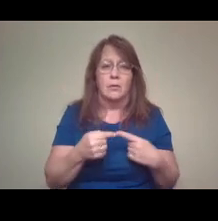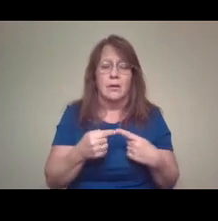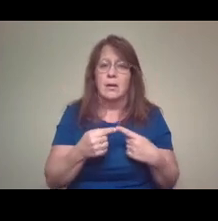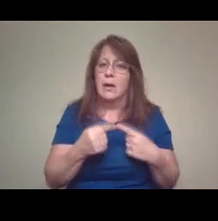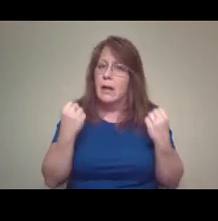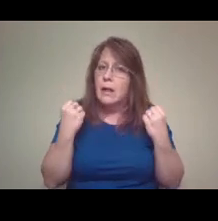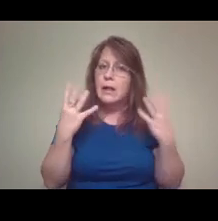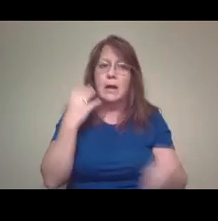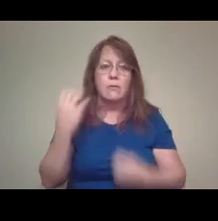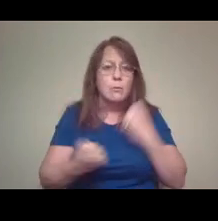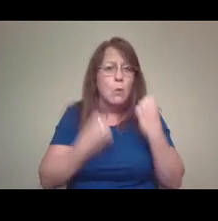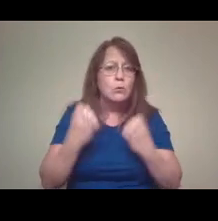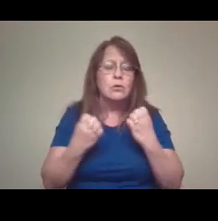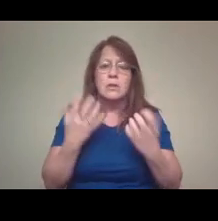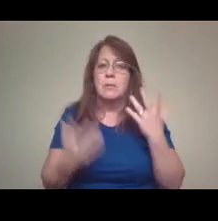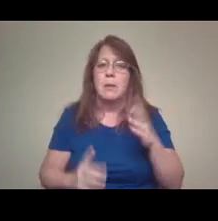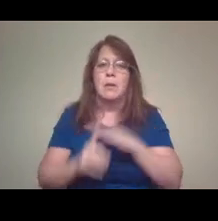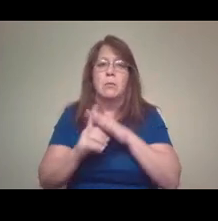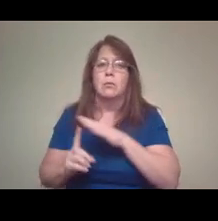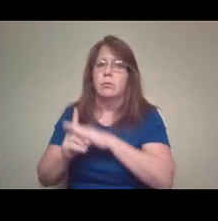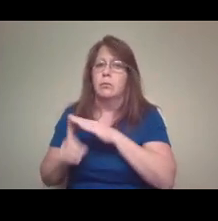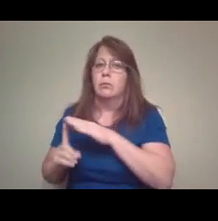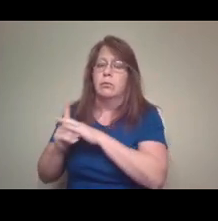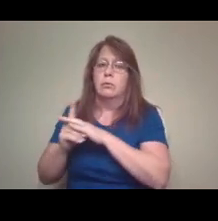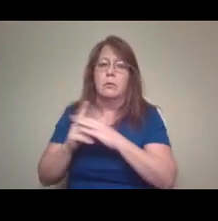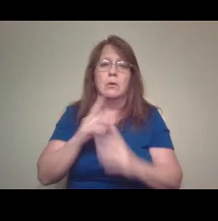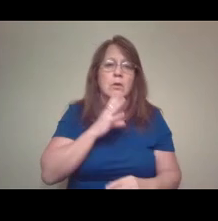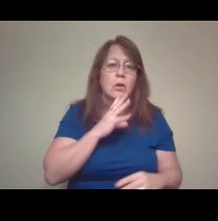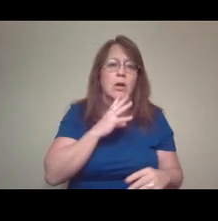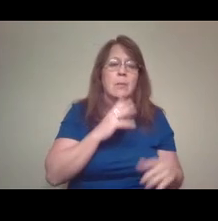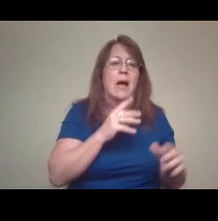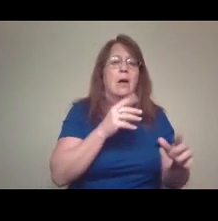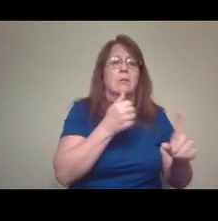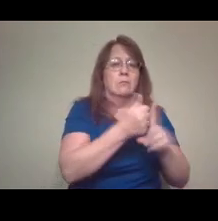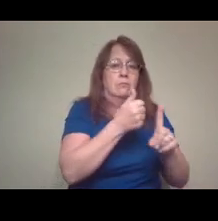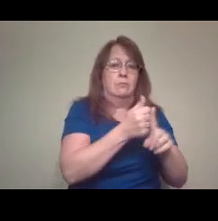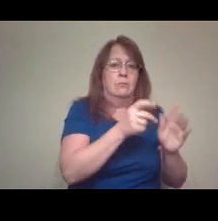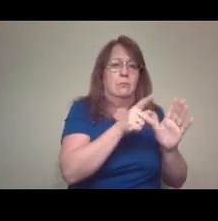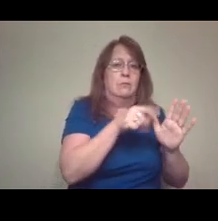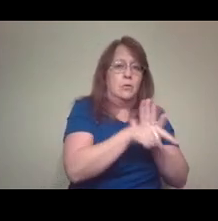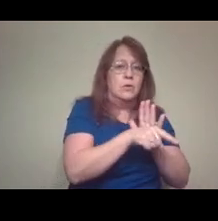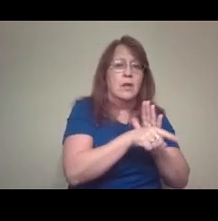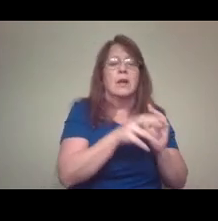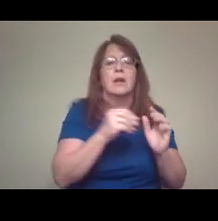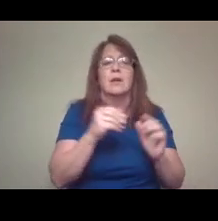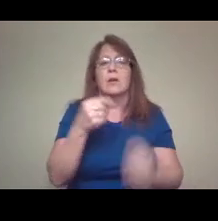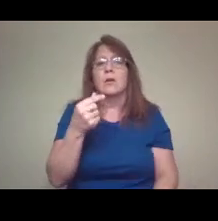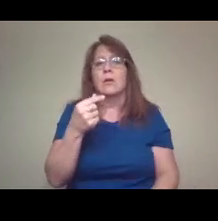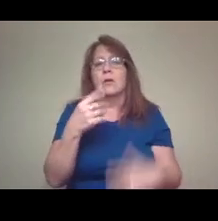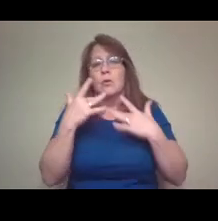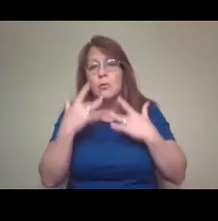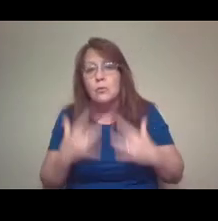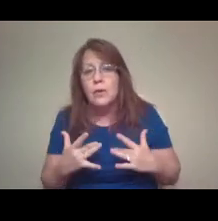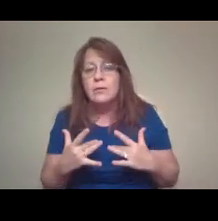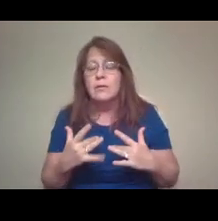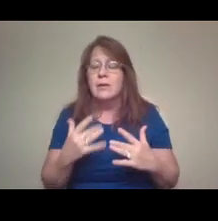we talk about suicide and grief and loss. And sometimes big emotions come at times that we don't even